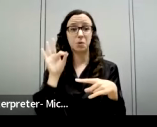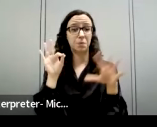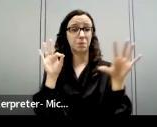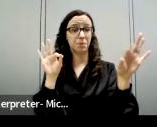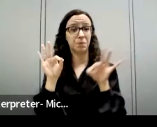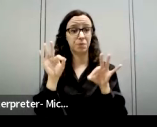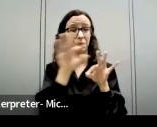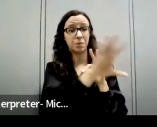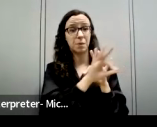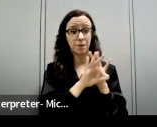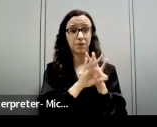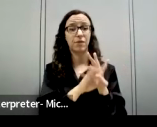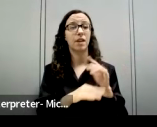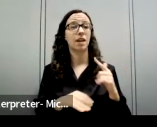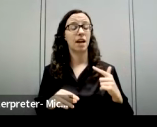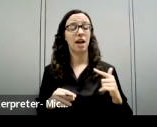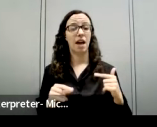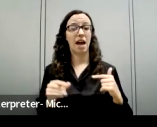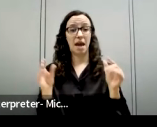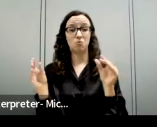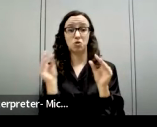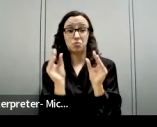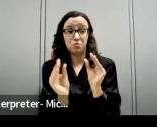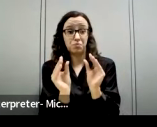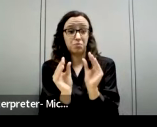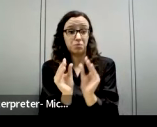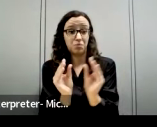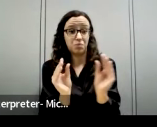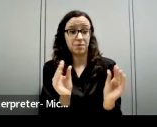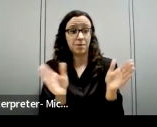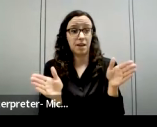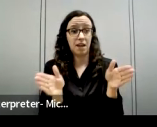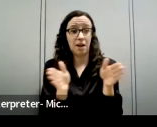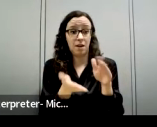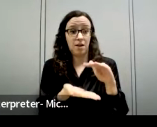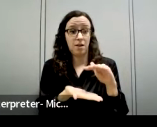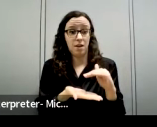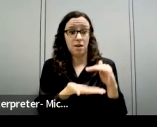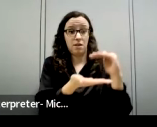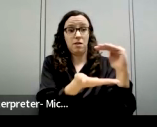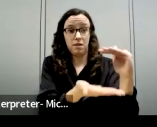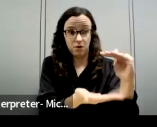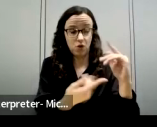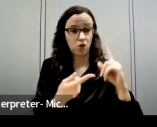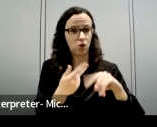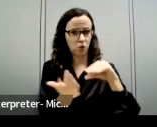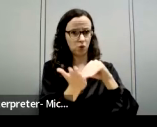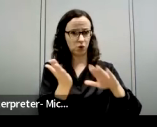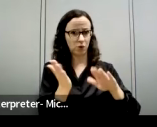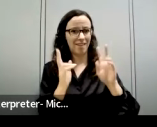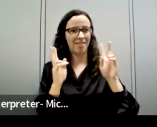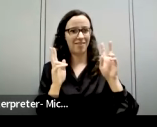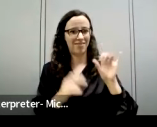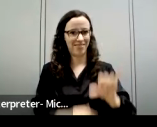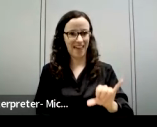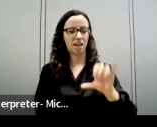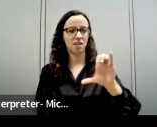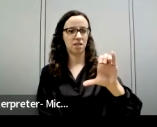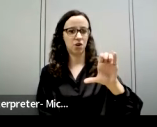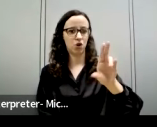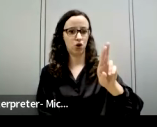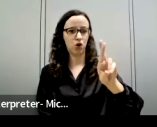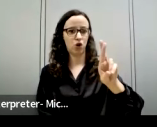me go ahead and pull those examples and then put them together into one handout that I can give to my students. That would be considered curating. So you're